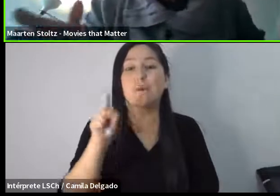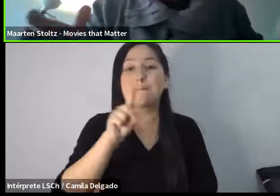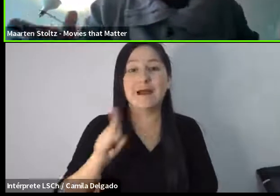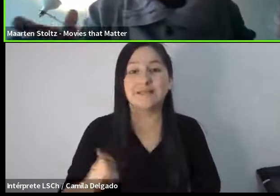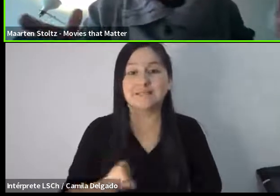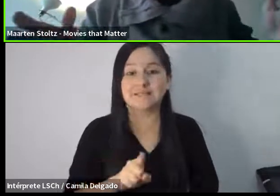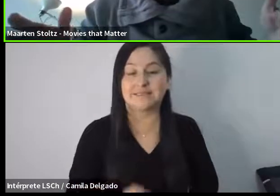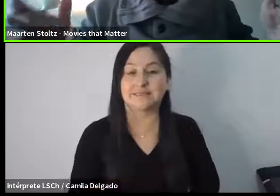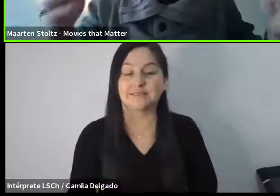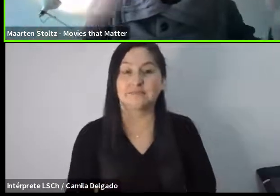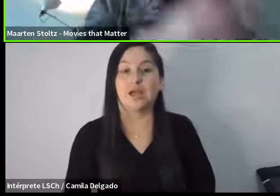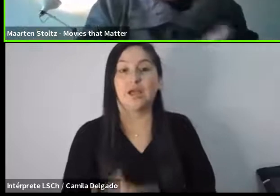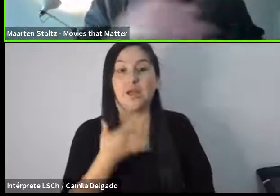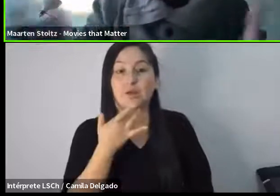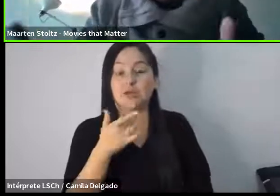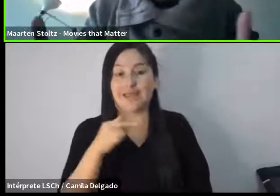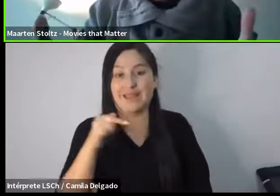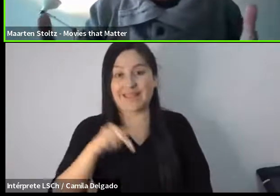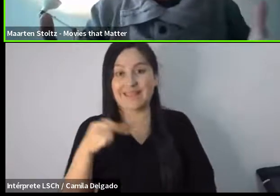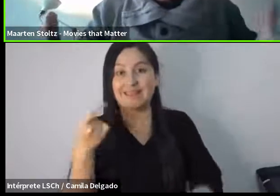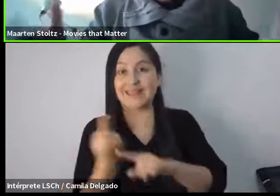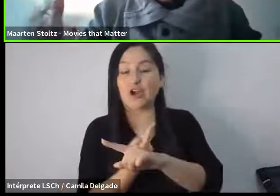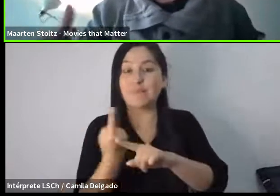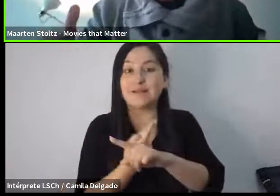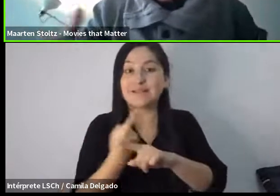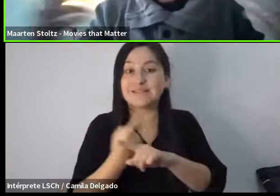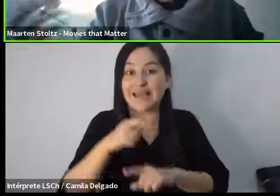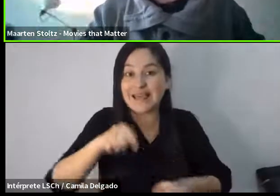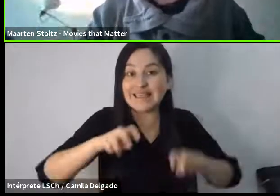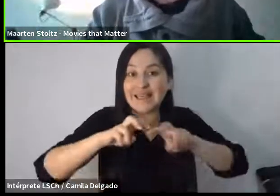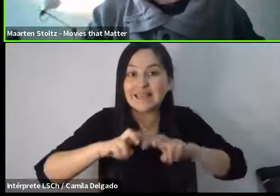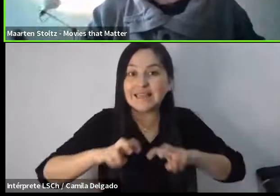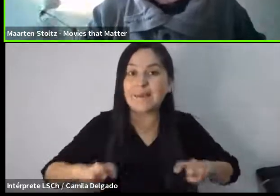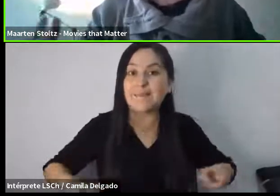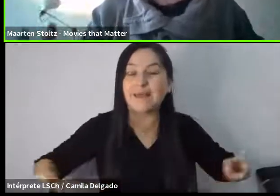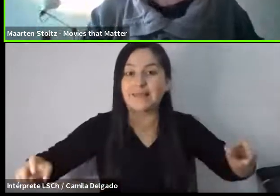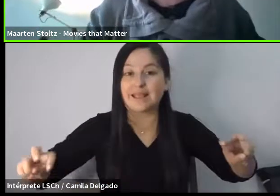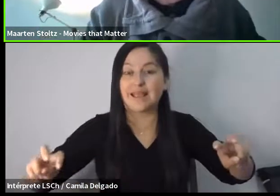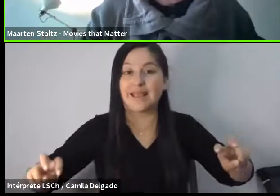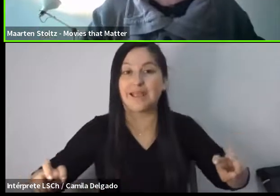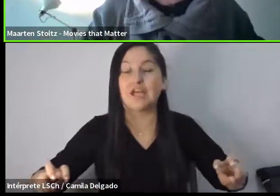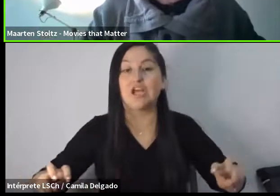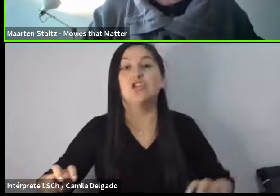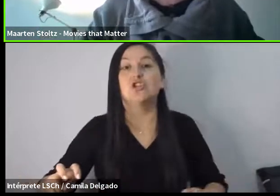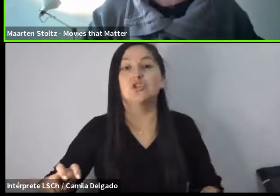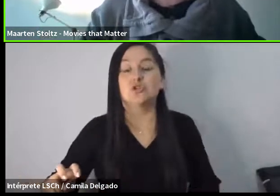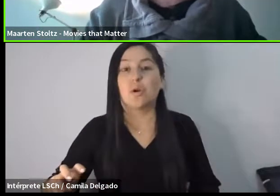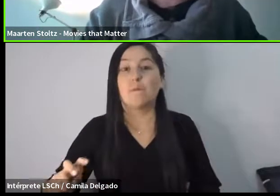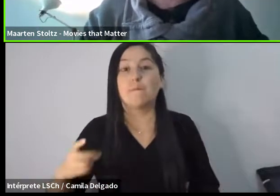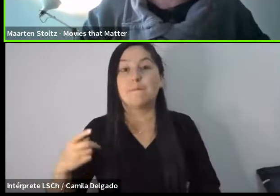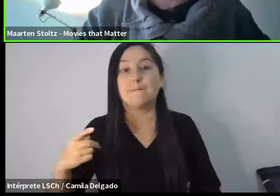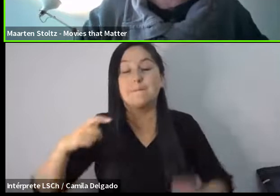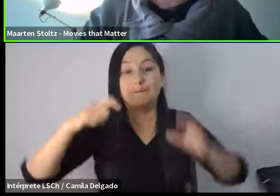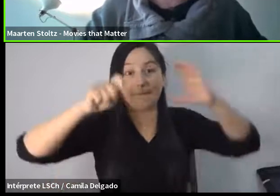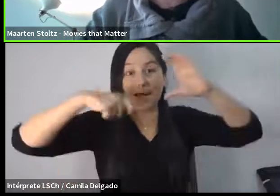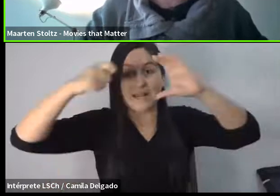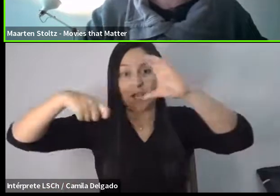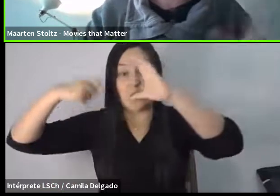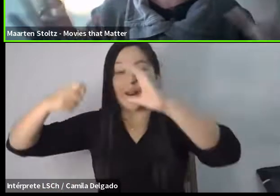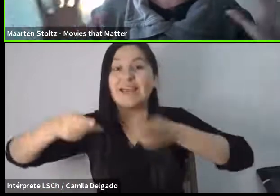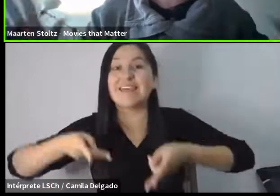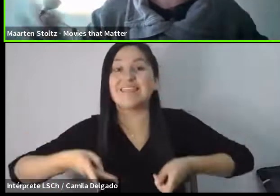about films and human rights are instantly perceived as, oh, it's all very heavy. Oh, it's very,